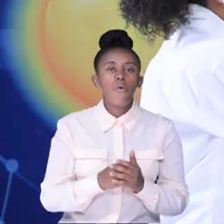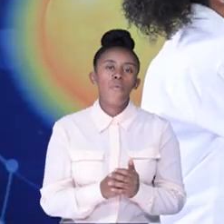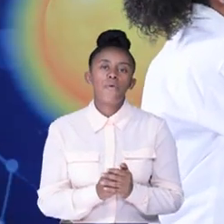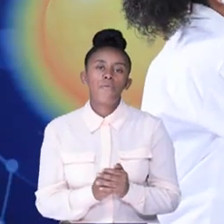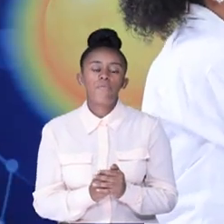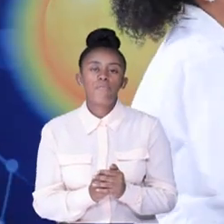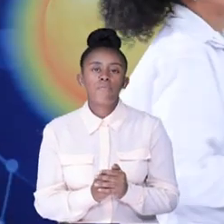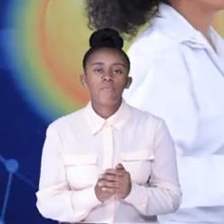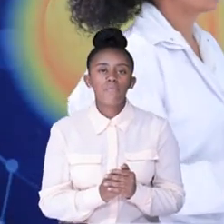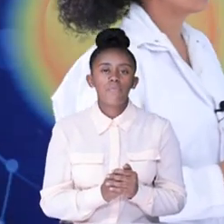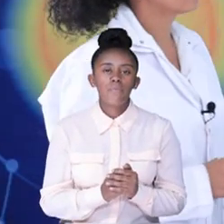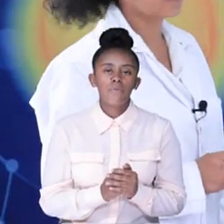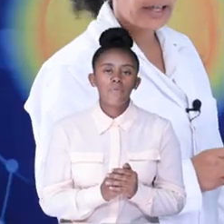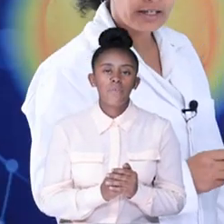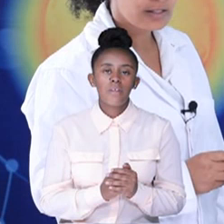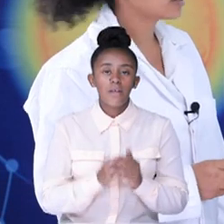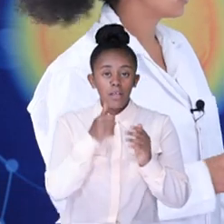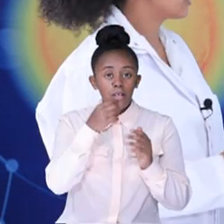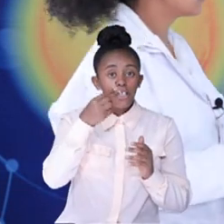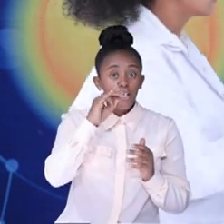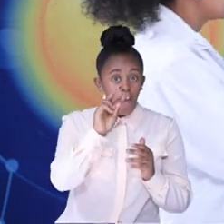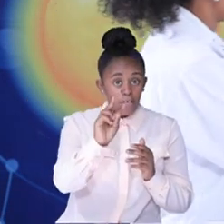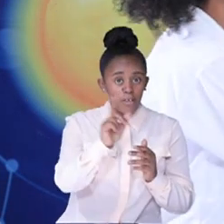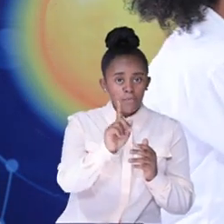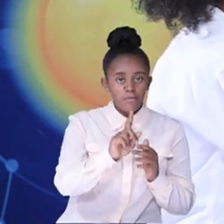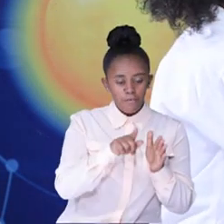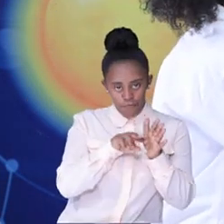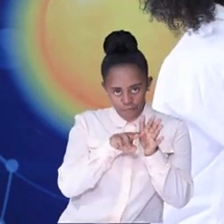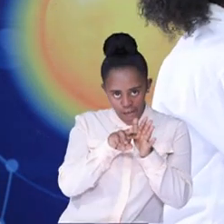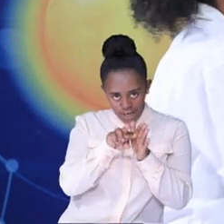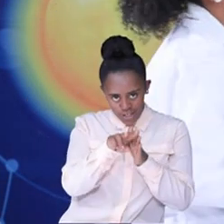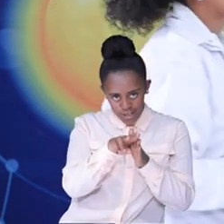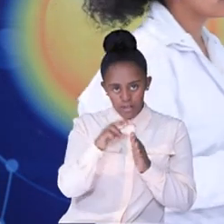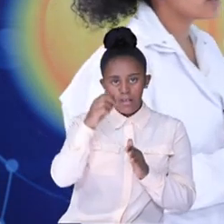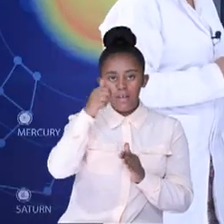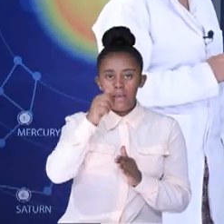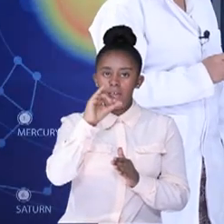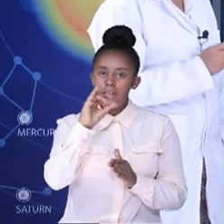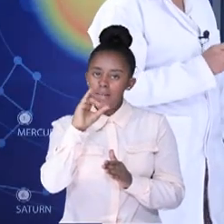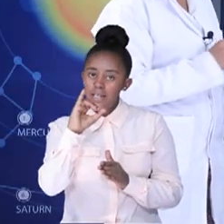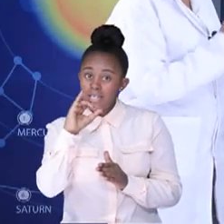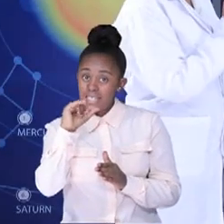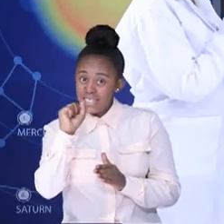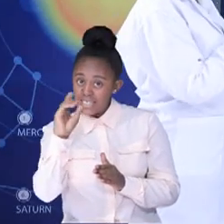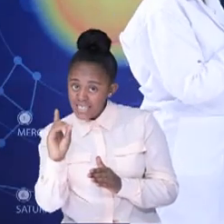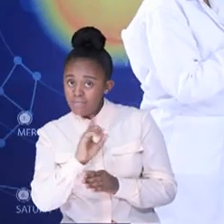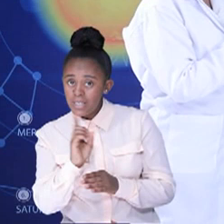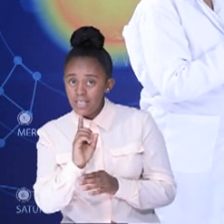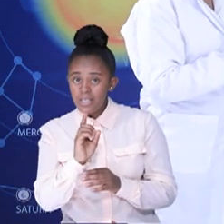HIV is the virus and AIDS is the disease caused